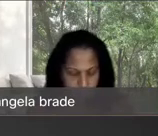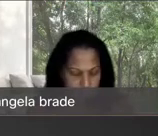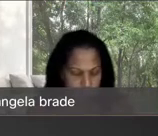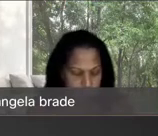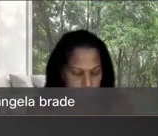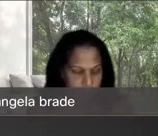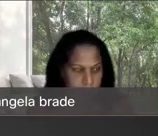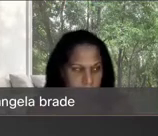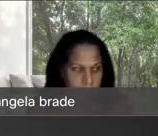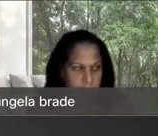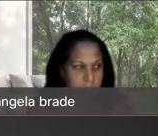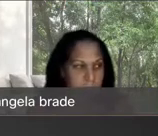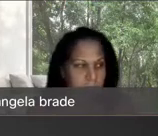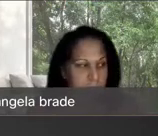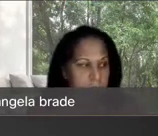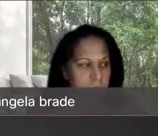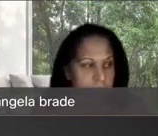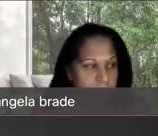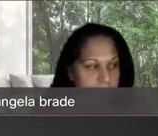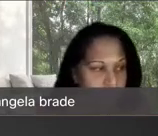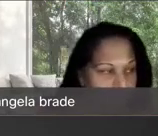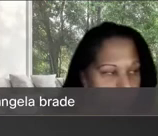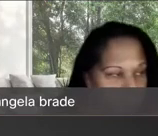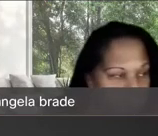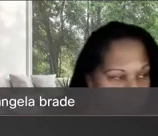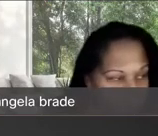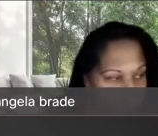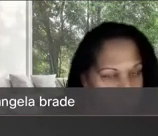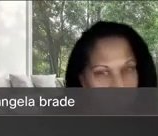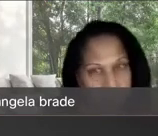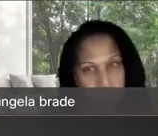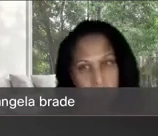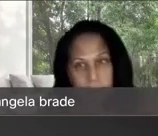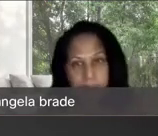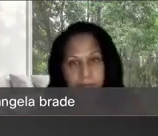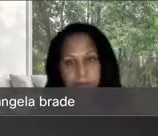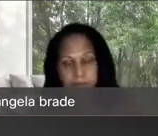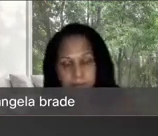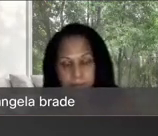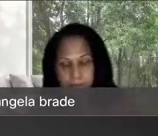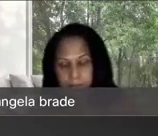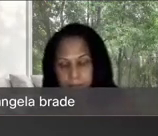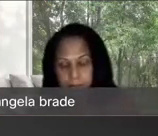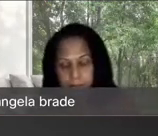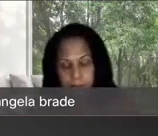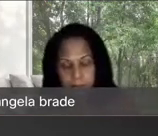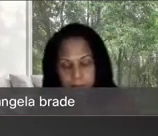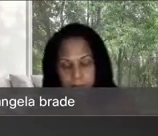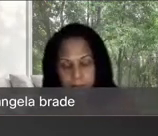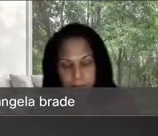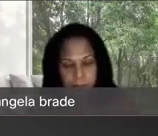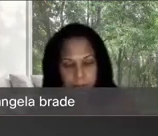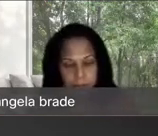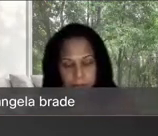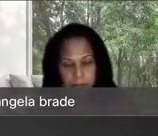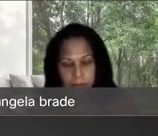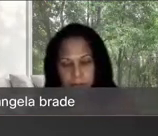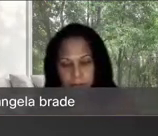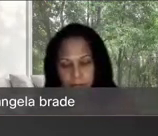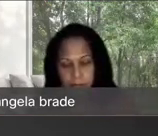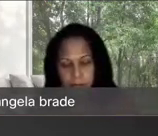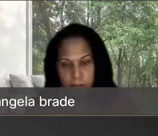any significant structural strength to the roadway. However, it seals the roadway and extends the life of the roadway